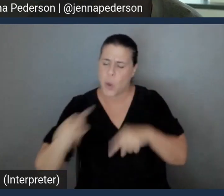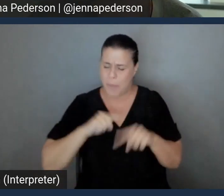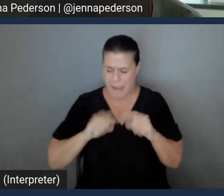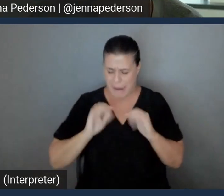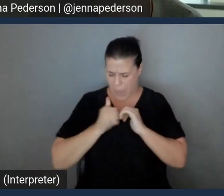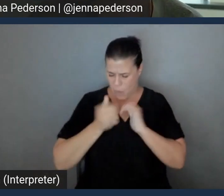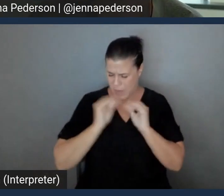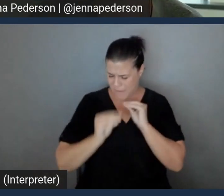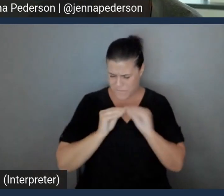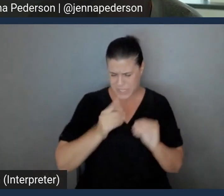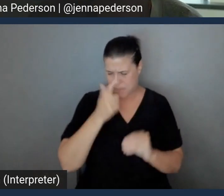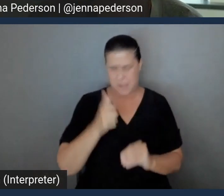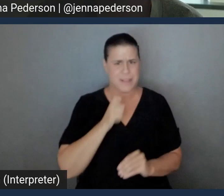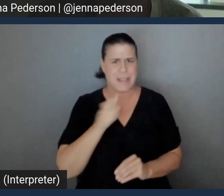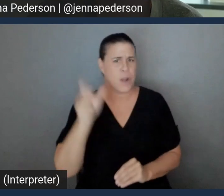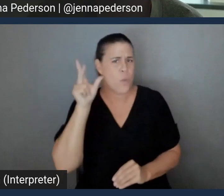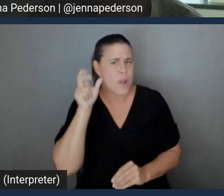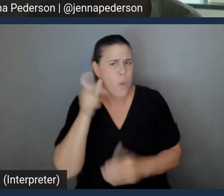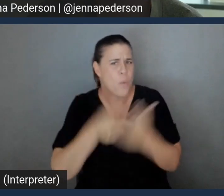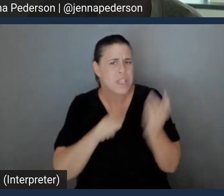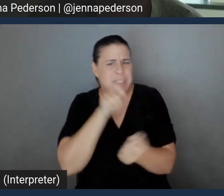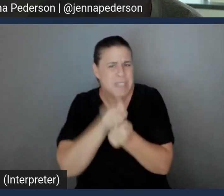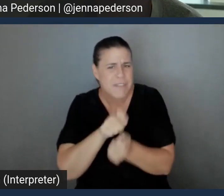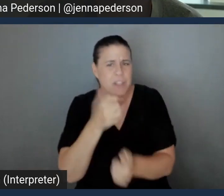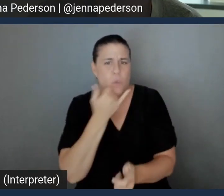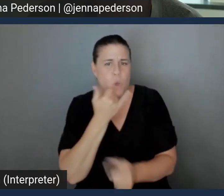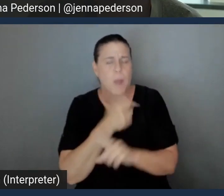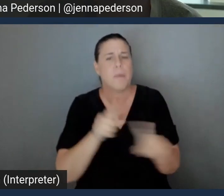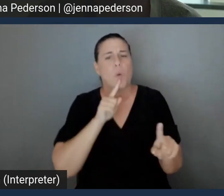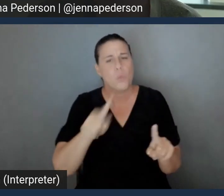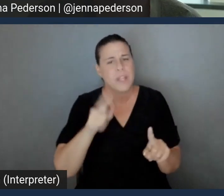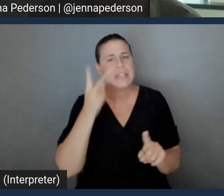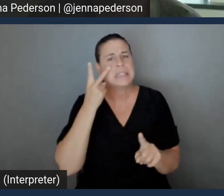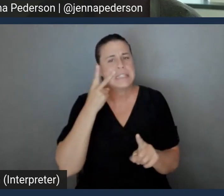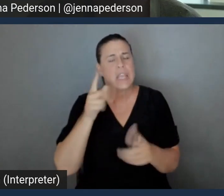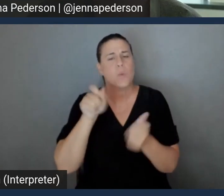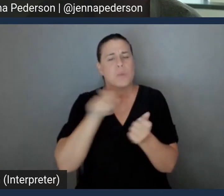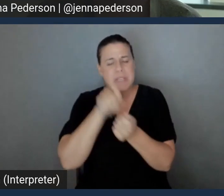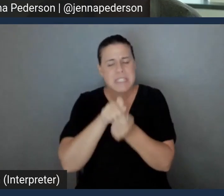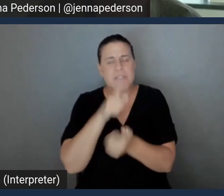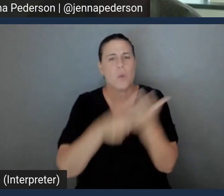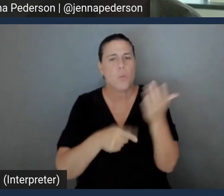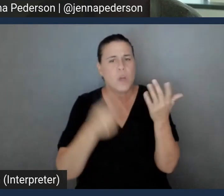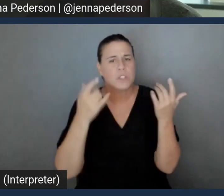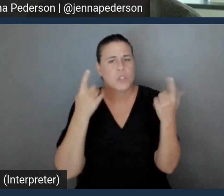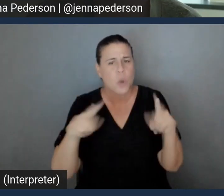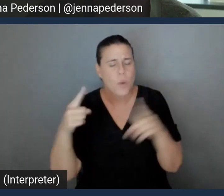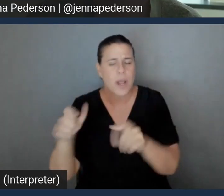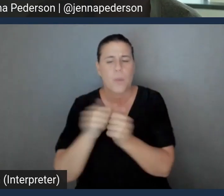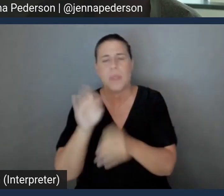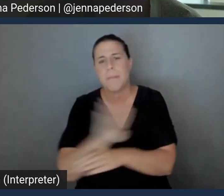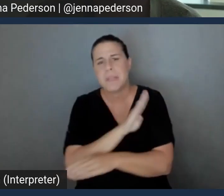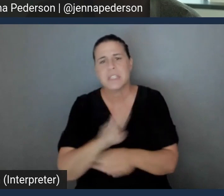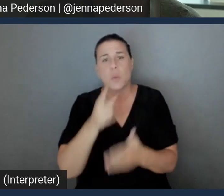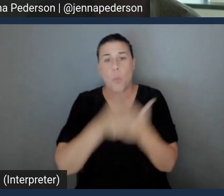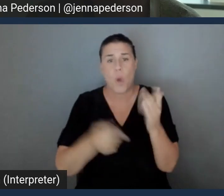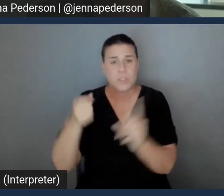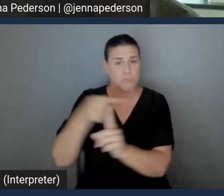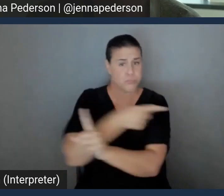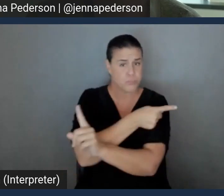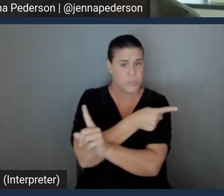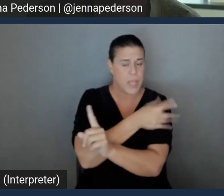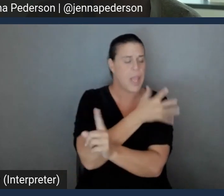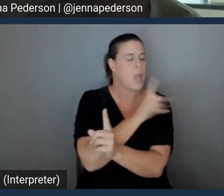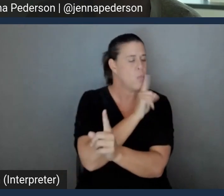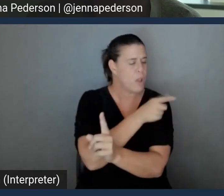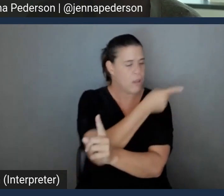my customers, right? So it's really about finding those insights about your business, trying to understand, what's going wrong, and trying to make that